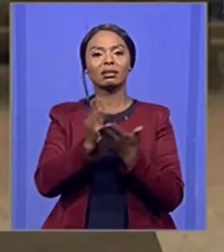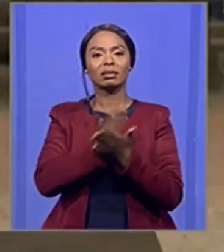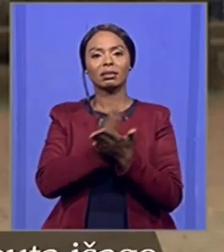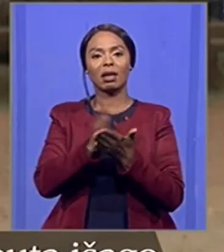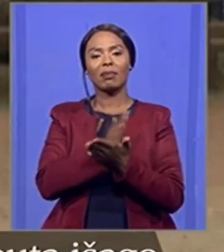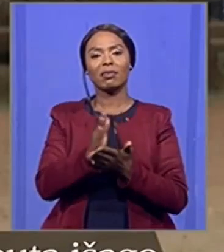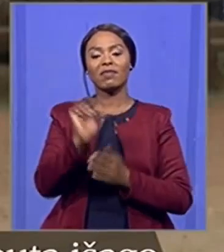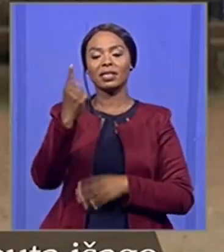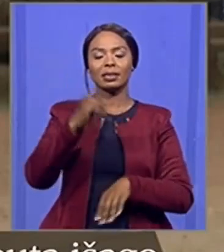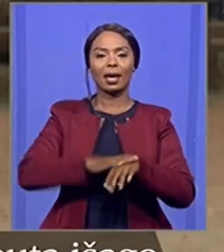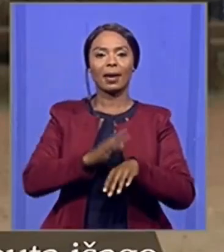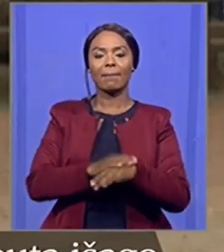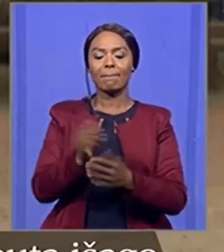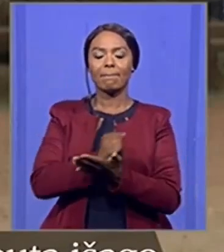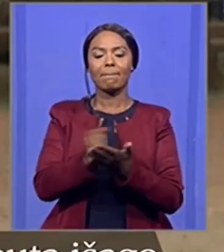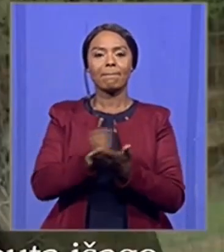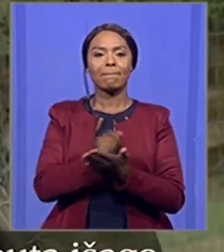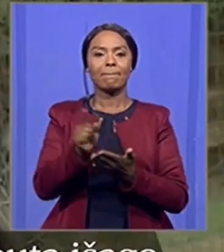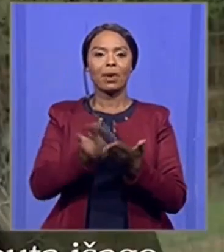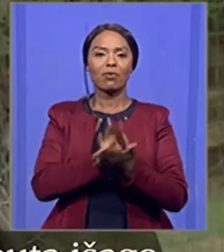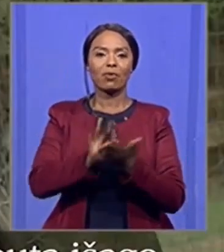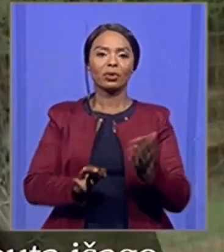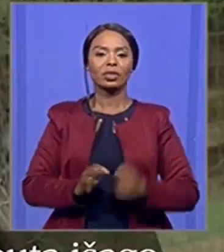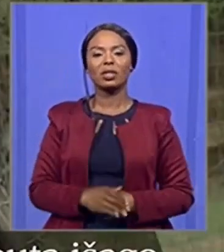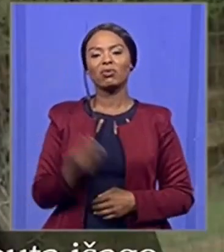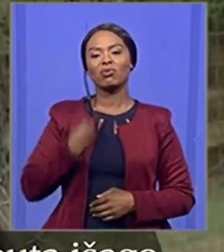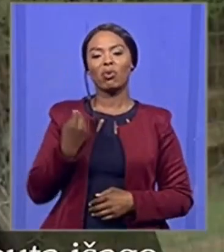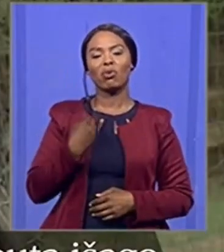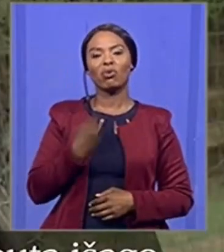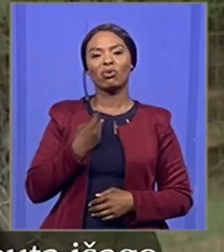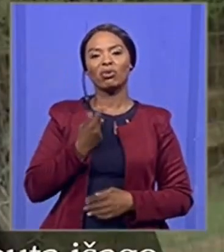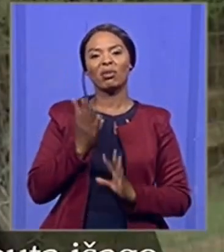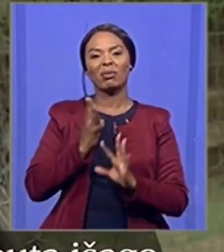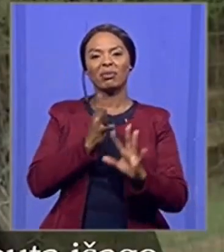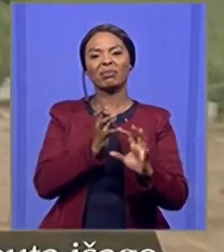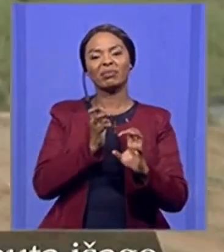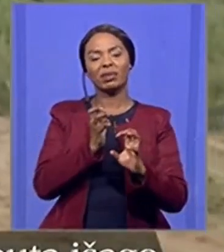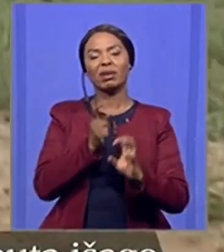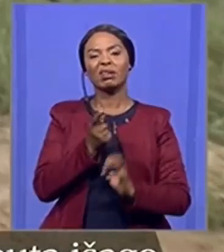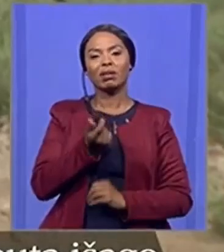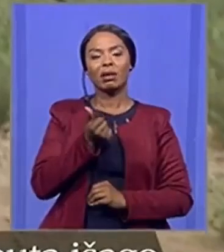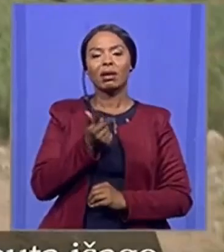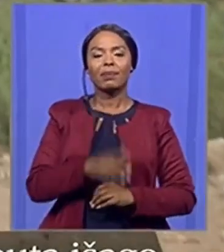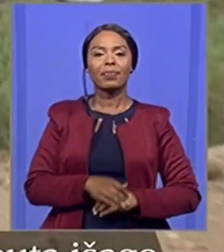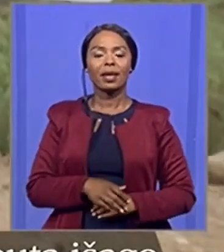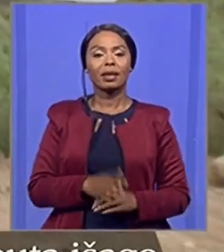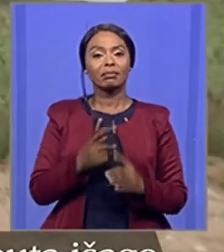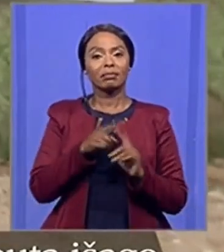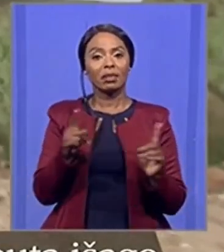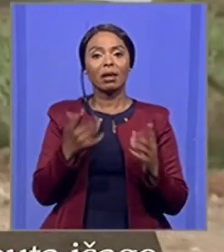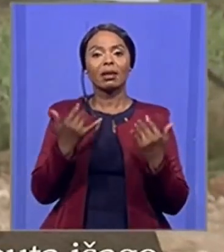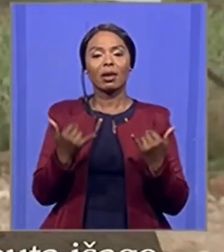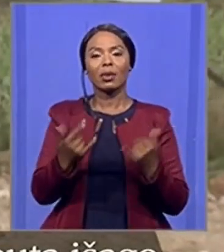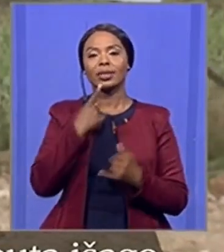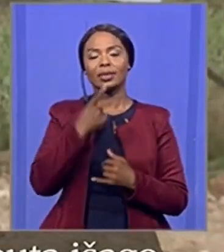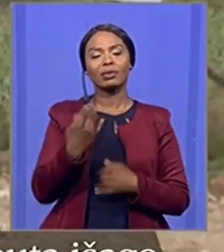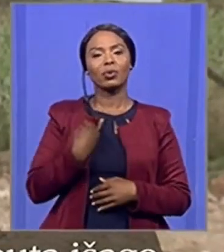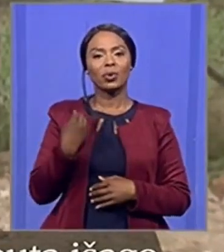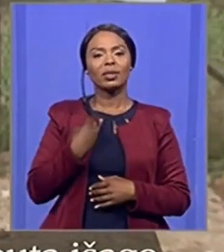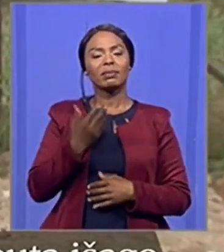go kgetha le ge go le bjalo ke palo ya tlasana ya baswa bao ba tlilego go engwadišetša go kgetha. Boipiletšo ke bja gore baswa ba tšee karolo dikgethong